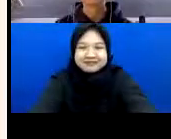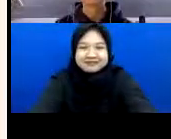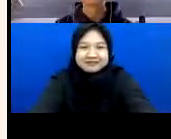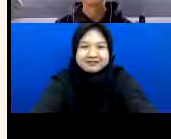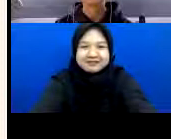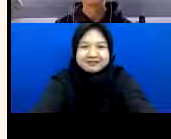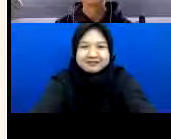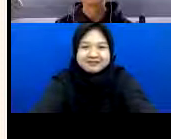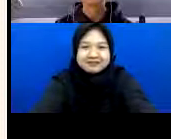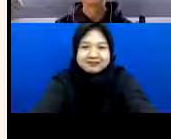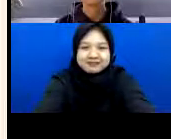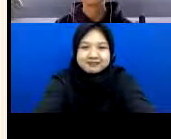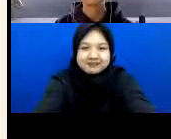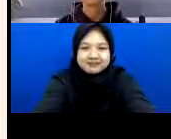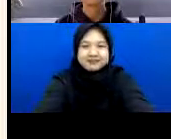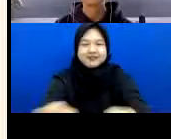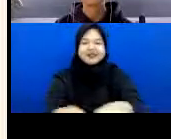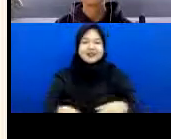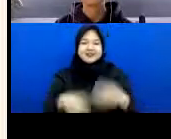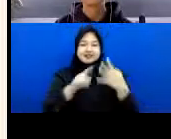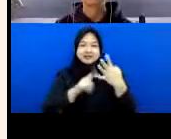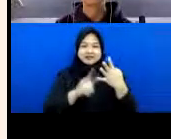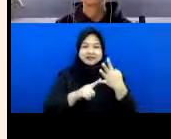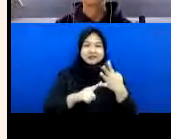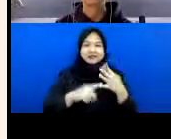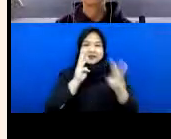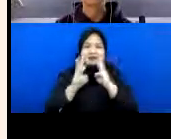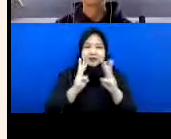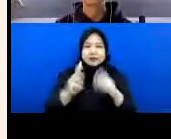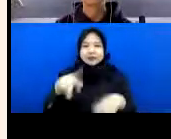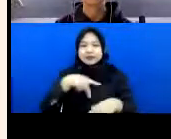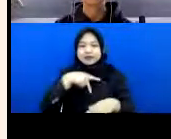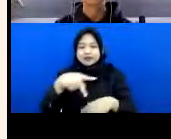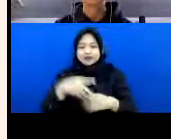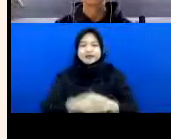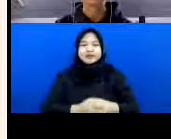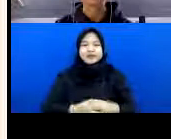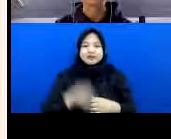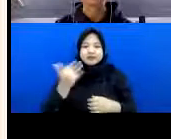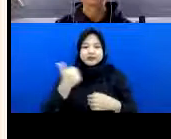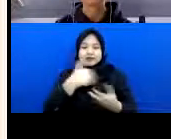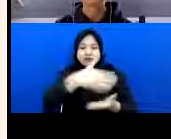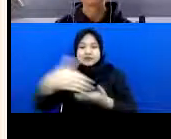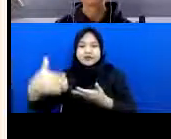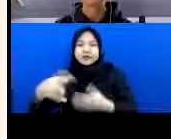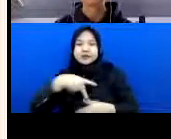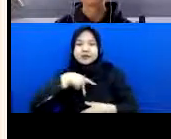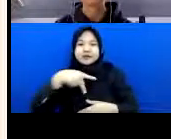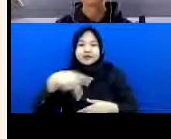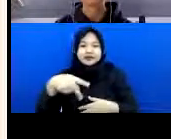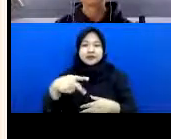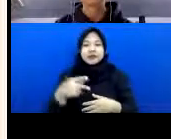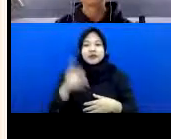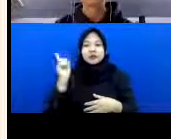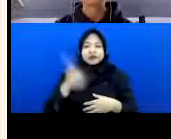research. Step 4, find interview participants. We will select interview participants